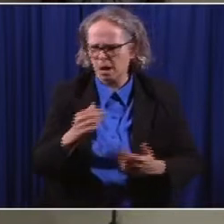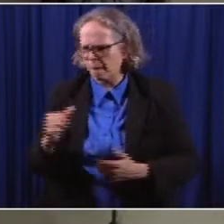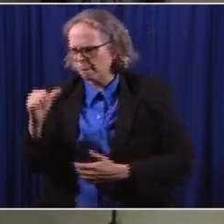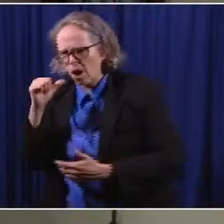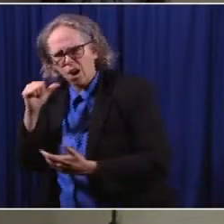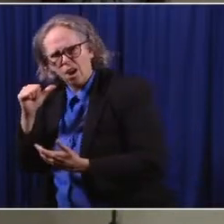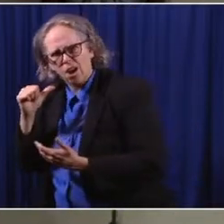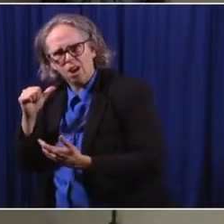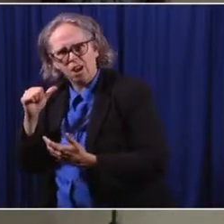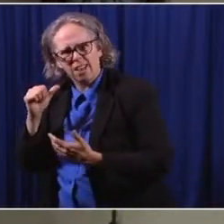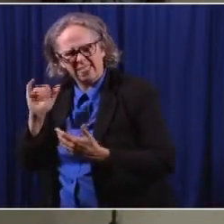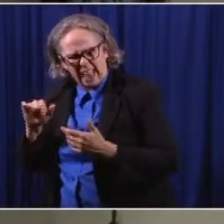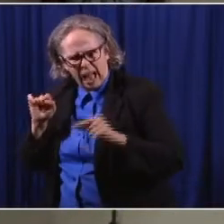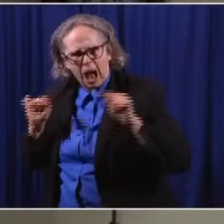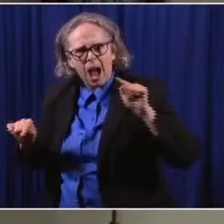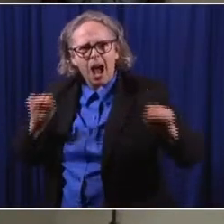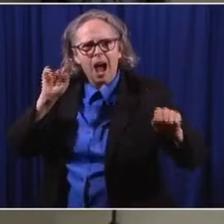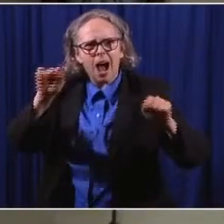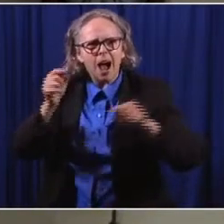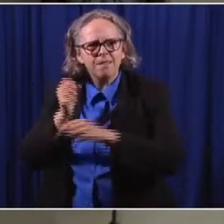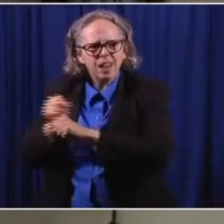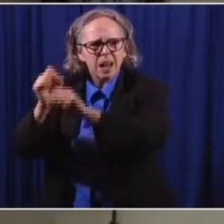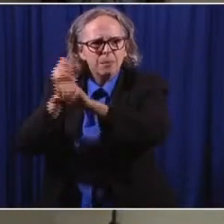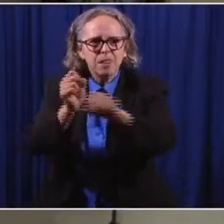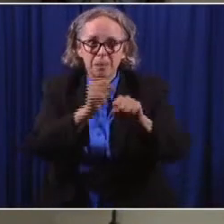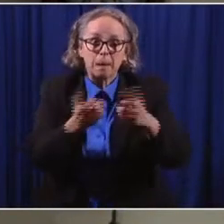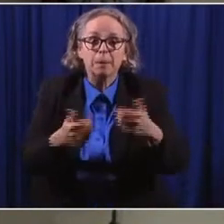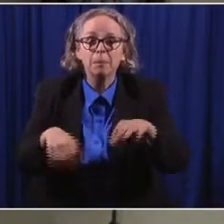importantly, probably maybe than besides going to work than anything else,